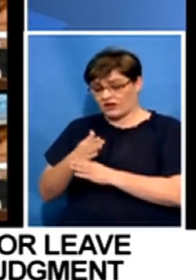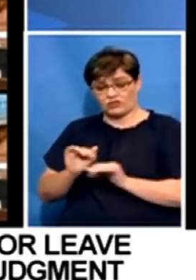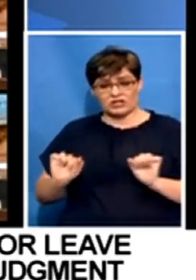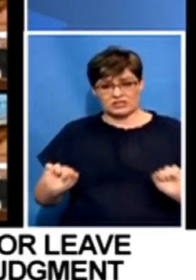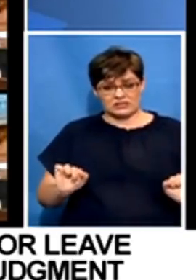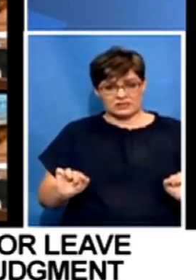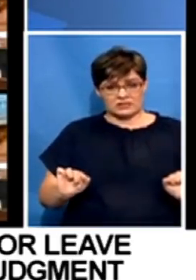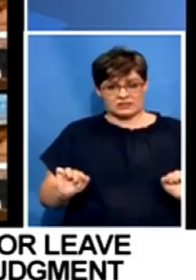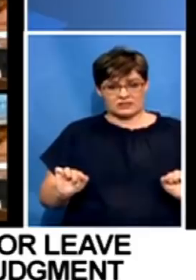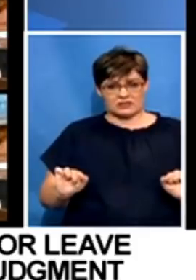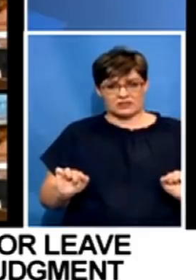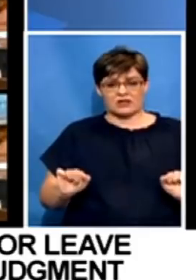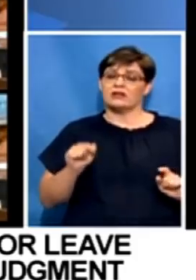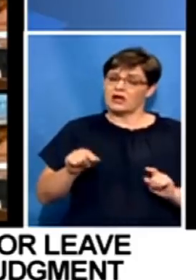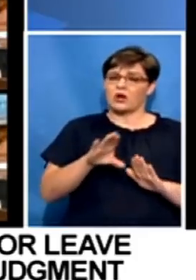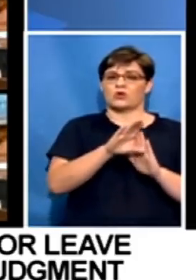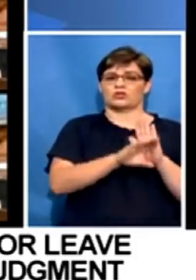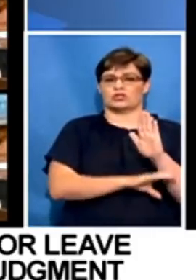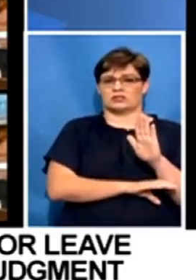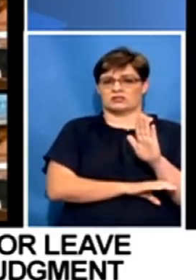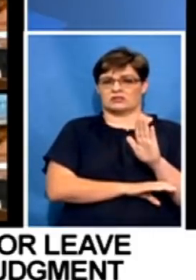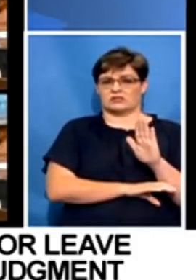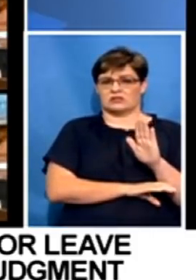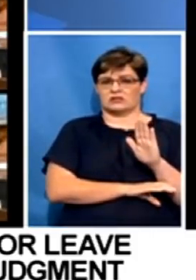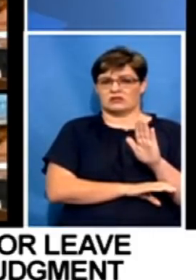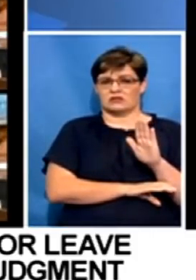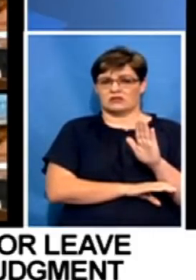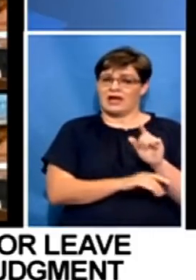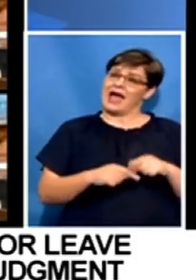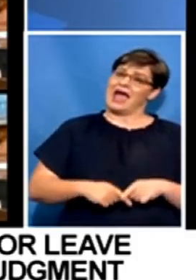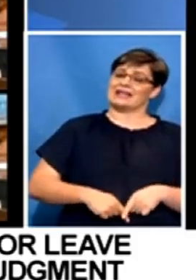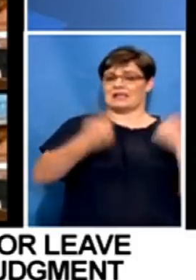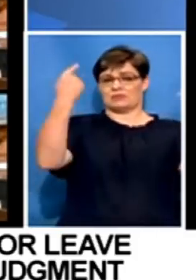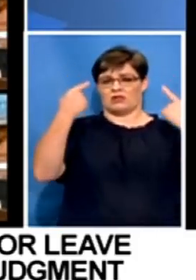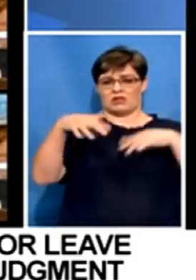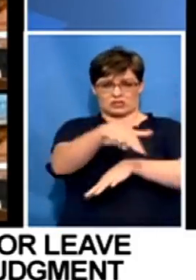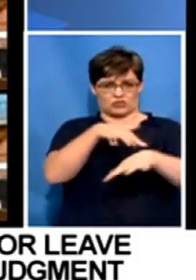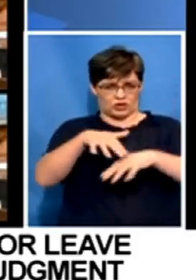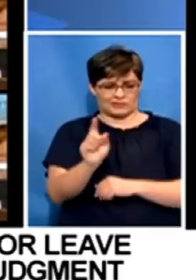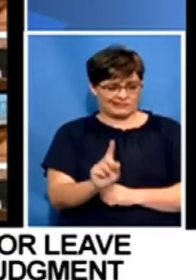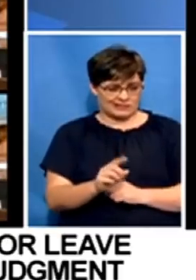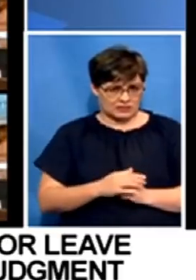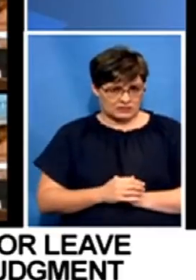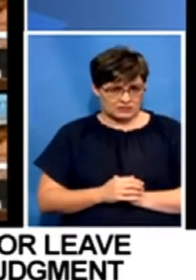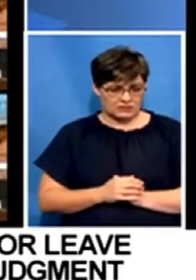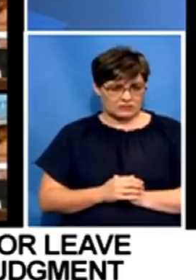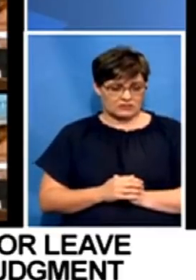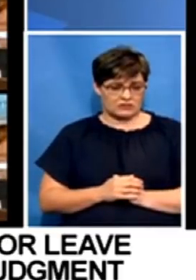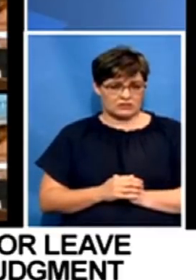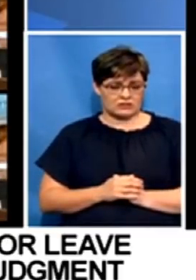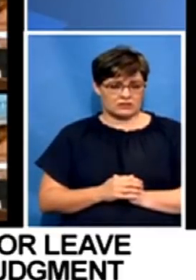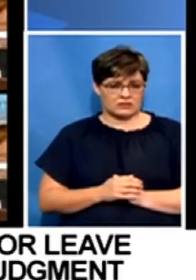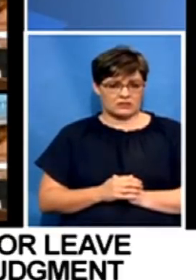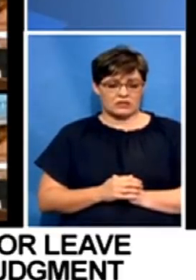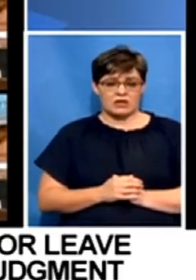a exceptional circumstances. I'm not even suggesting that each and every circumstance that relates to